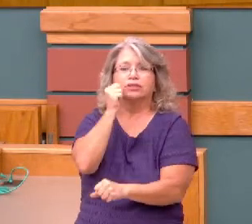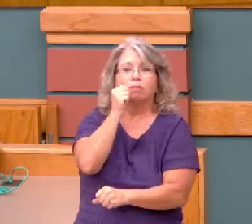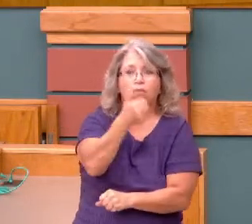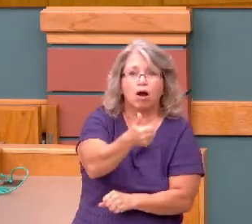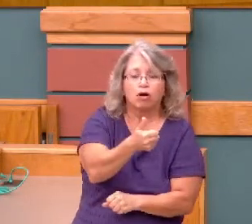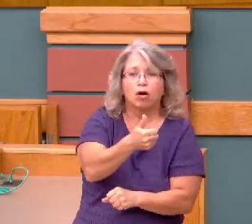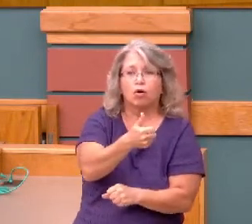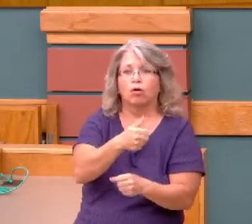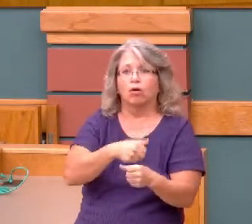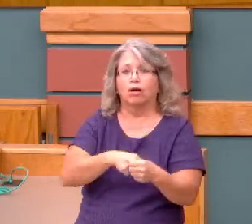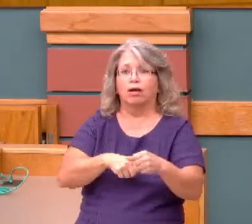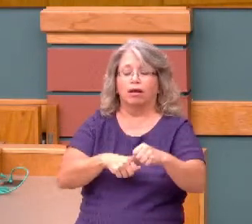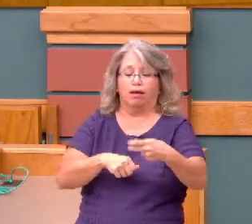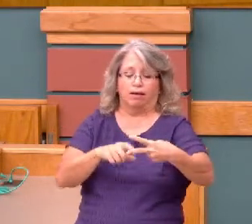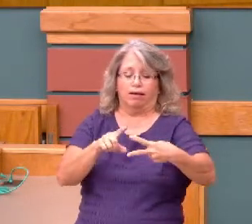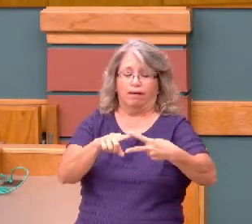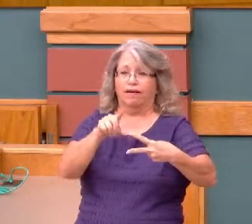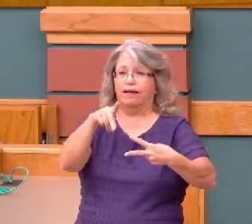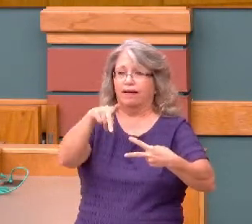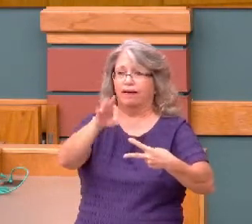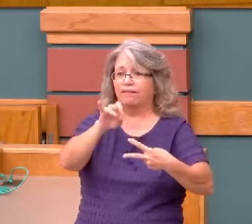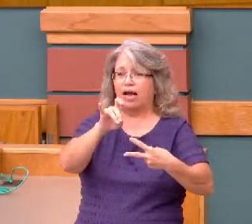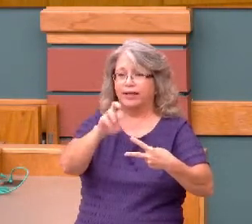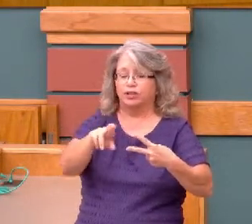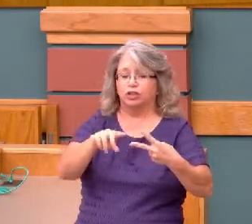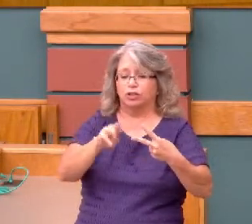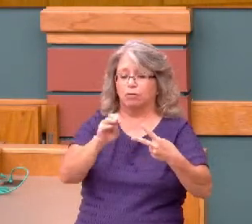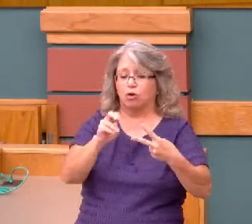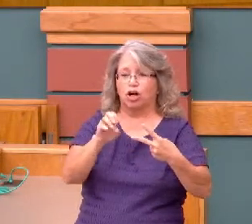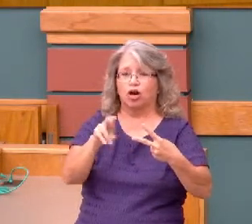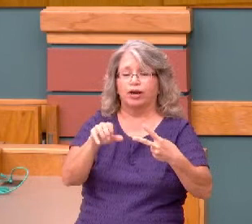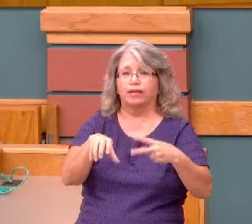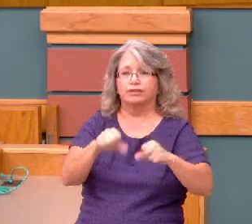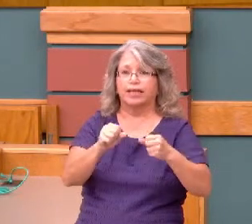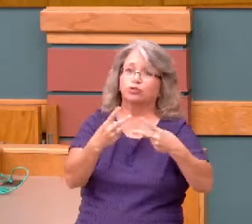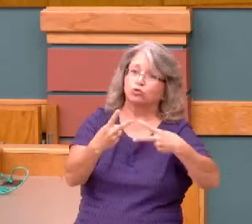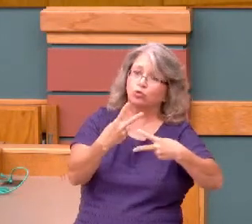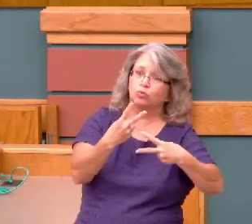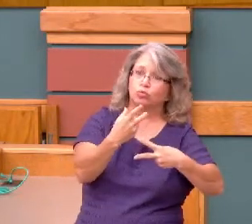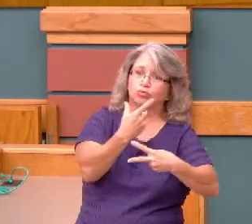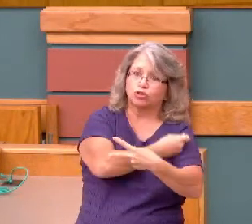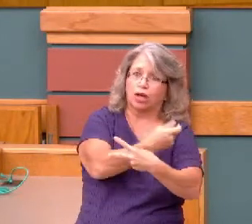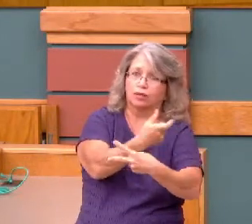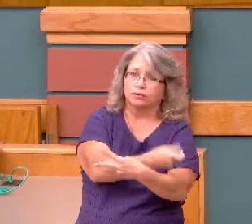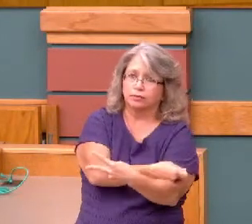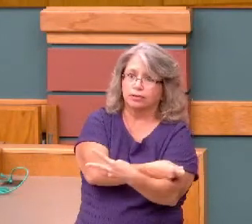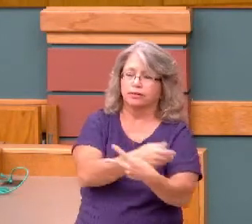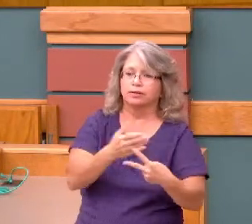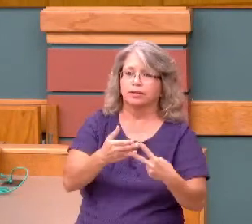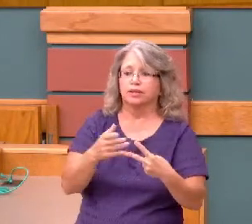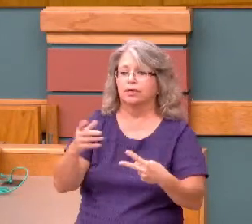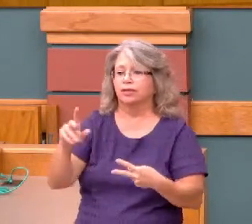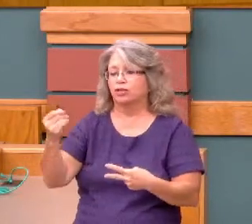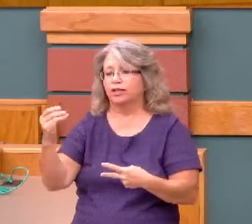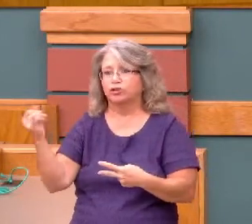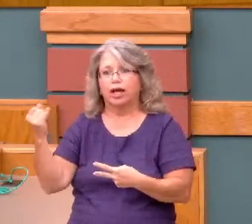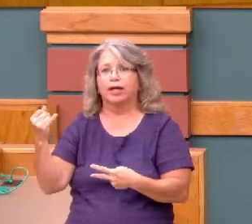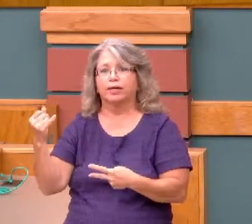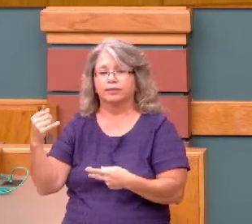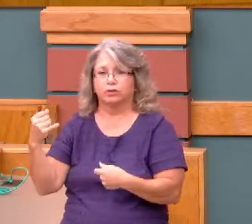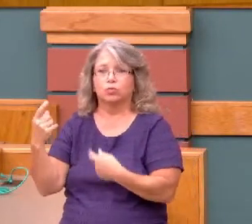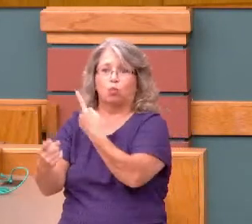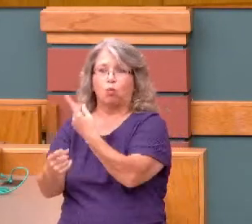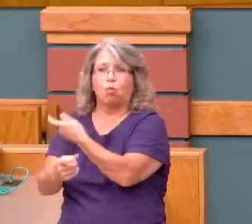takes time in order to receive that full immunization. And so what do I want you to really focus on today? And I